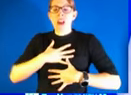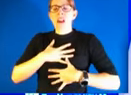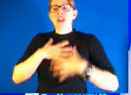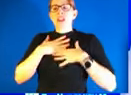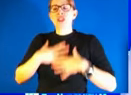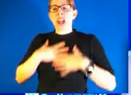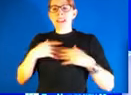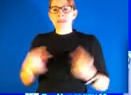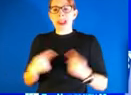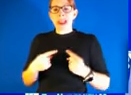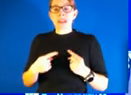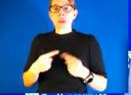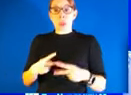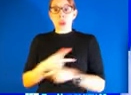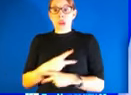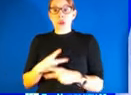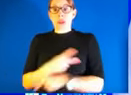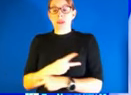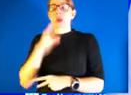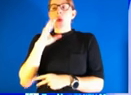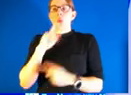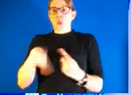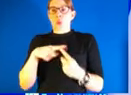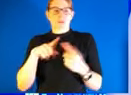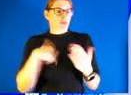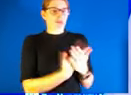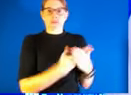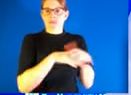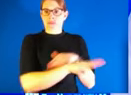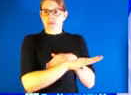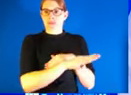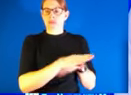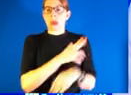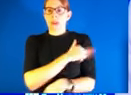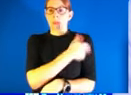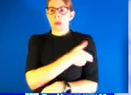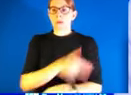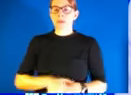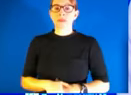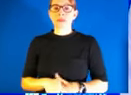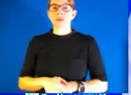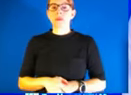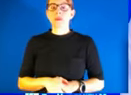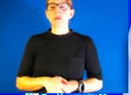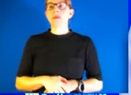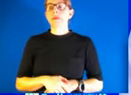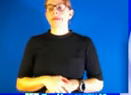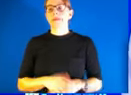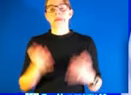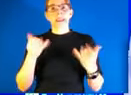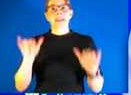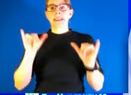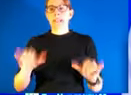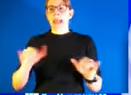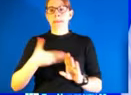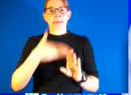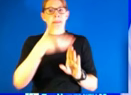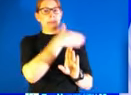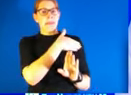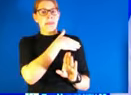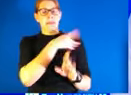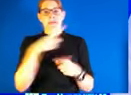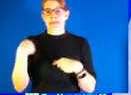you are going to know when to come to the hospital. But again, it still holds true as it did early in the pandemic. The vast majority of